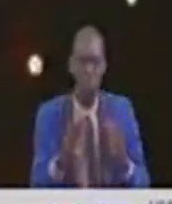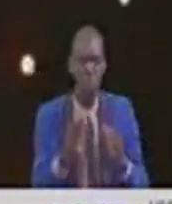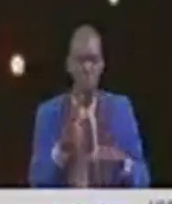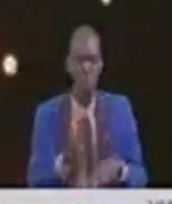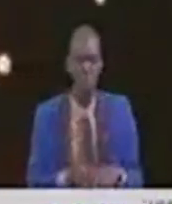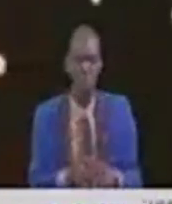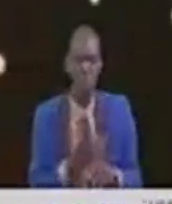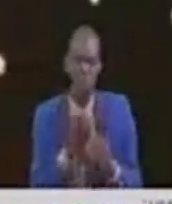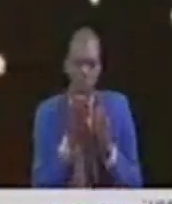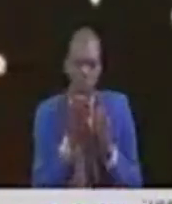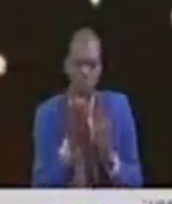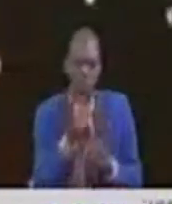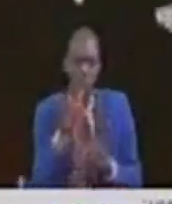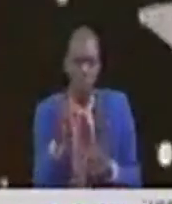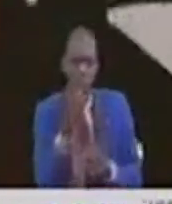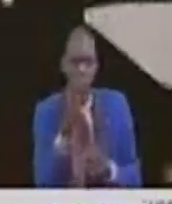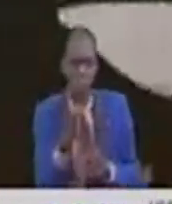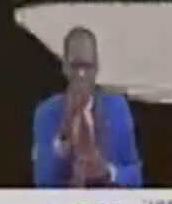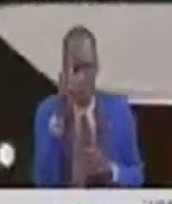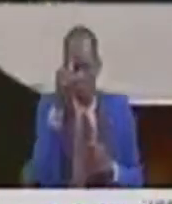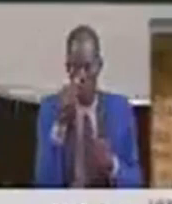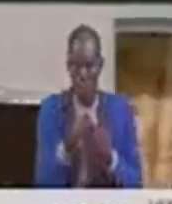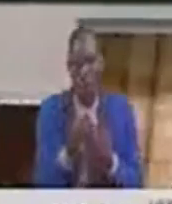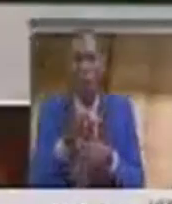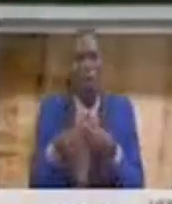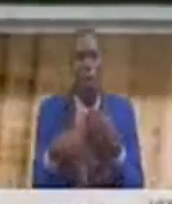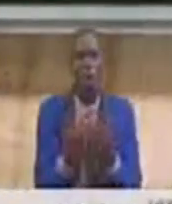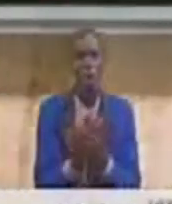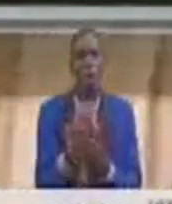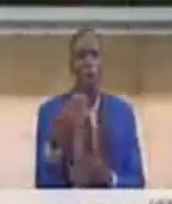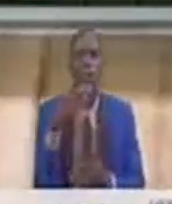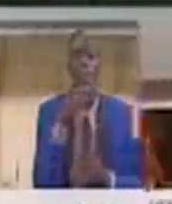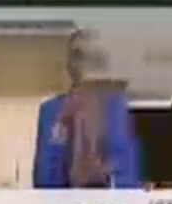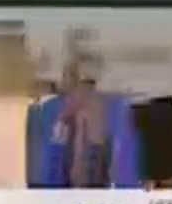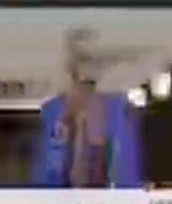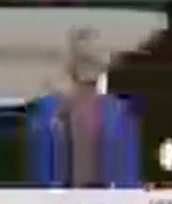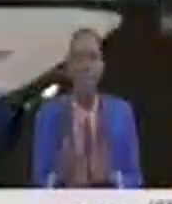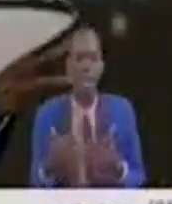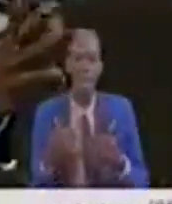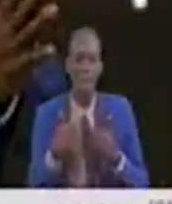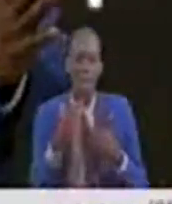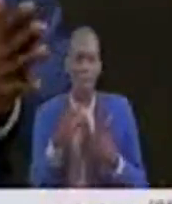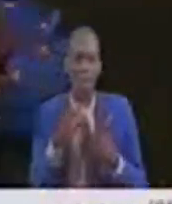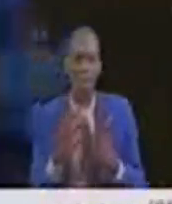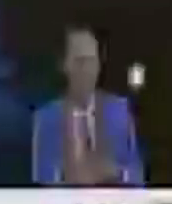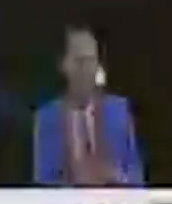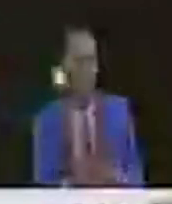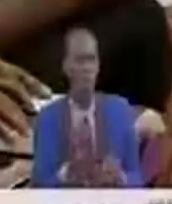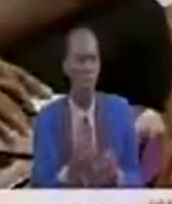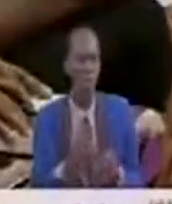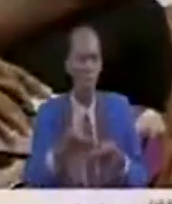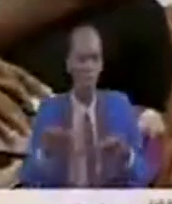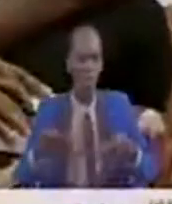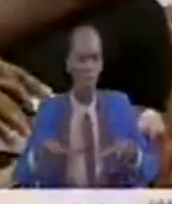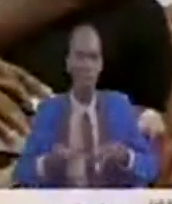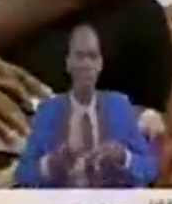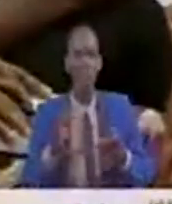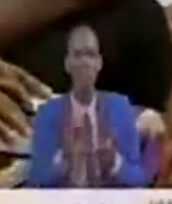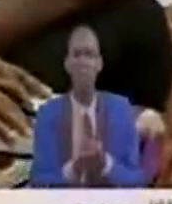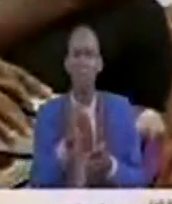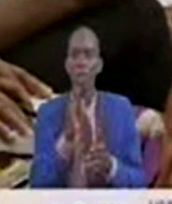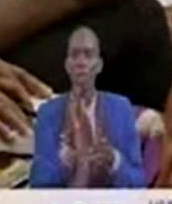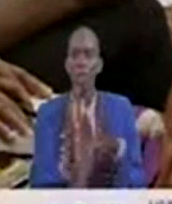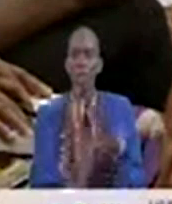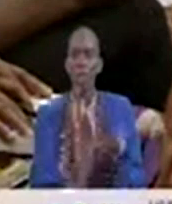have their part in the lake which burneth with fire and brimstone, which is